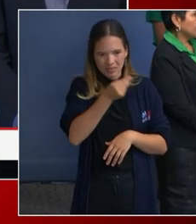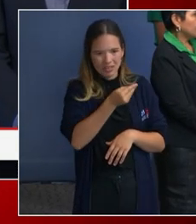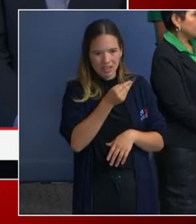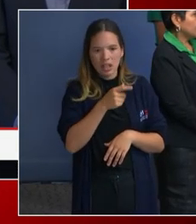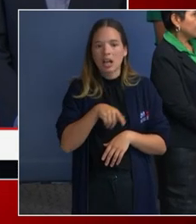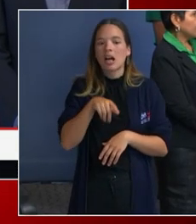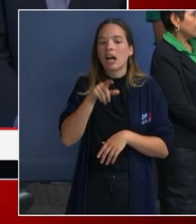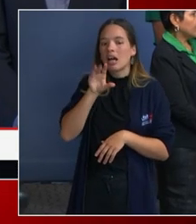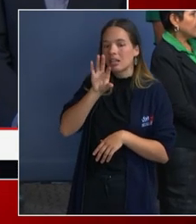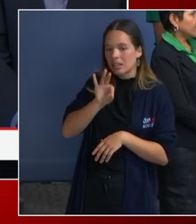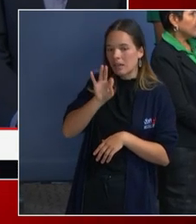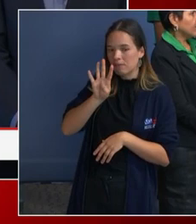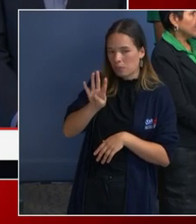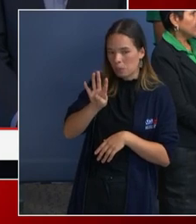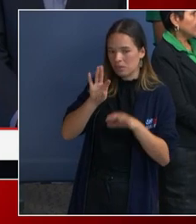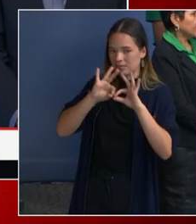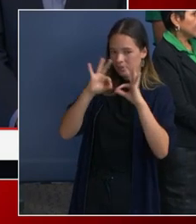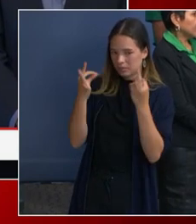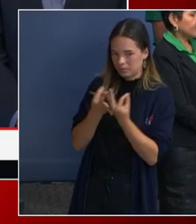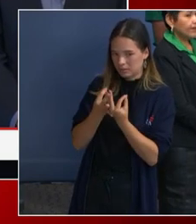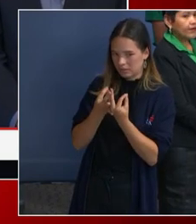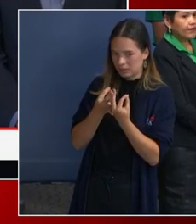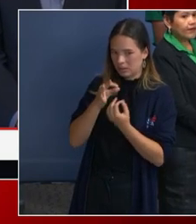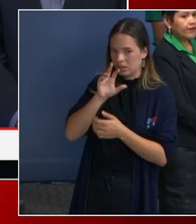families, 348 people